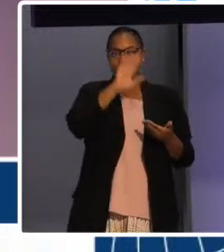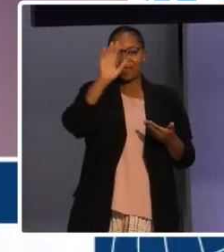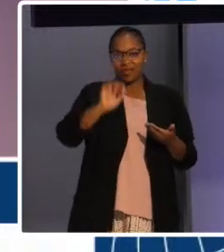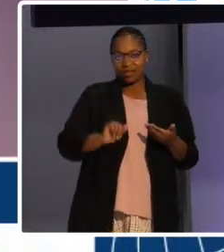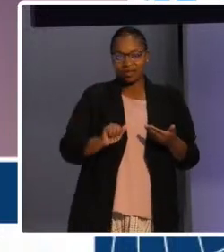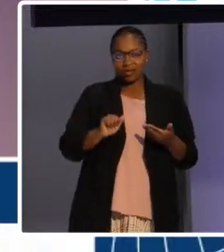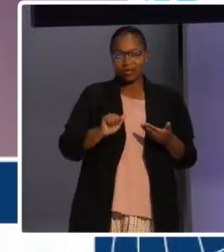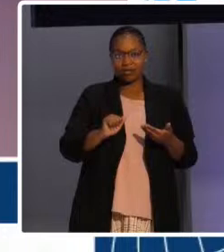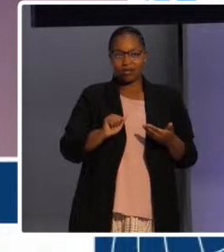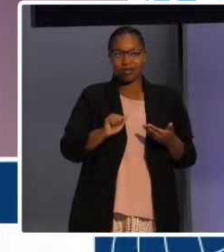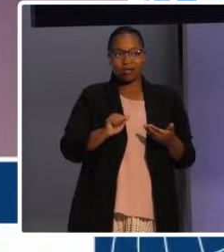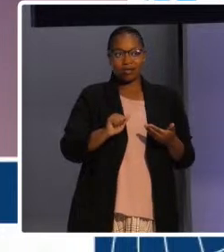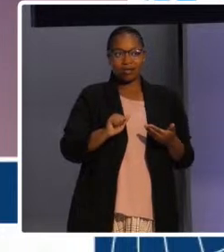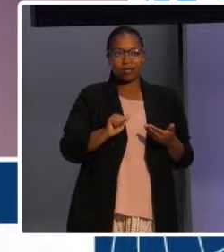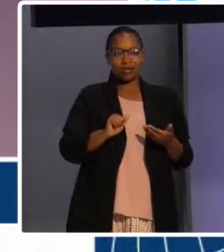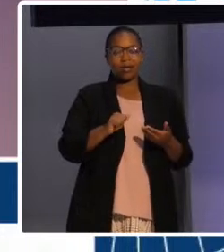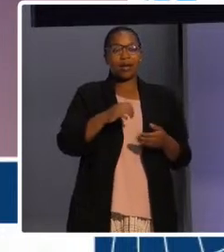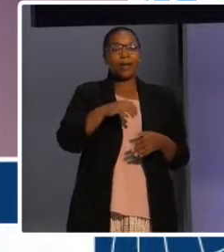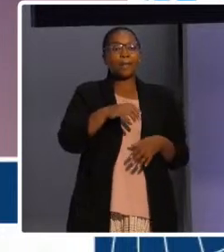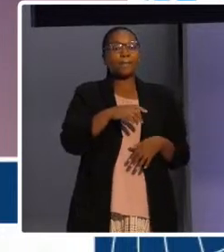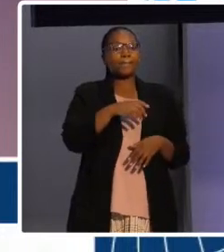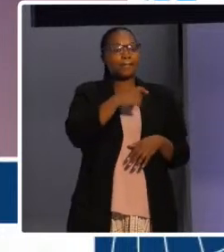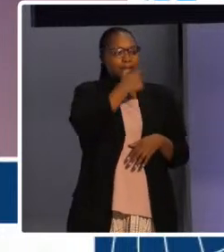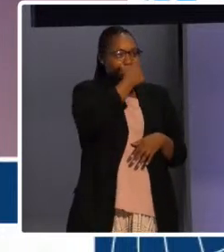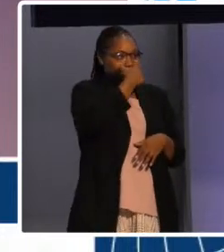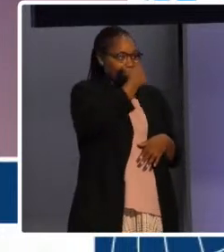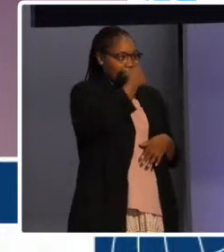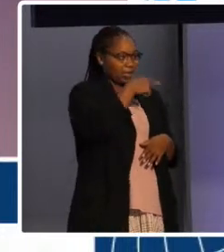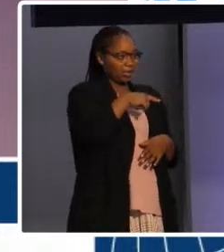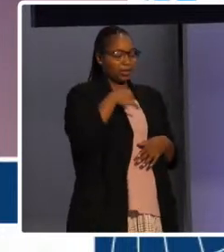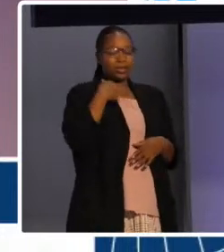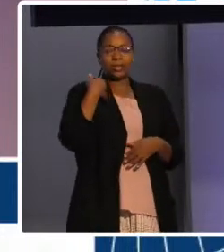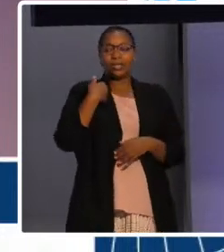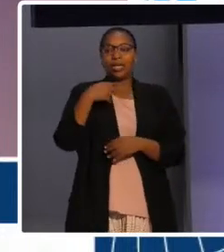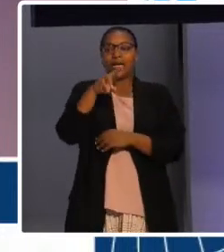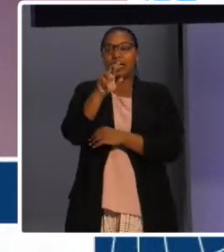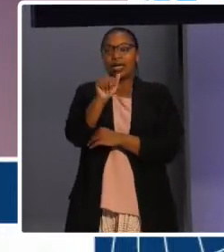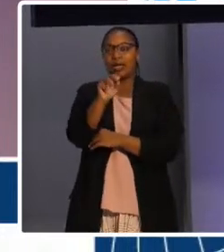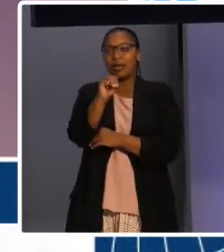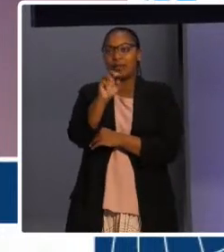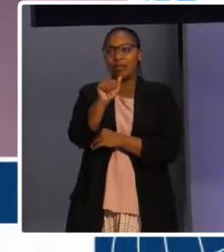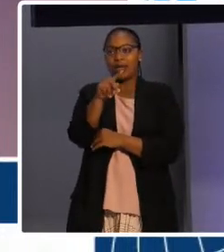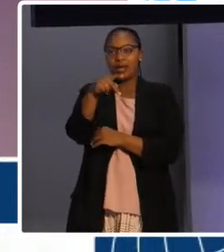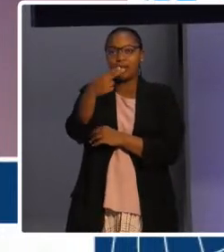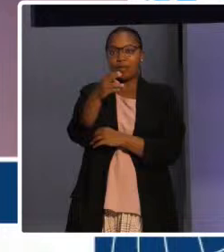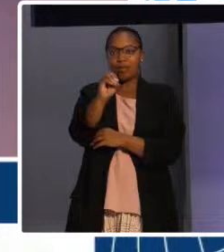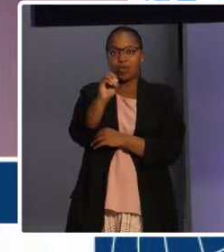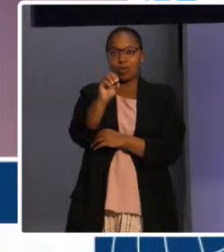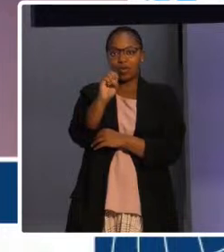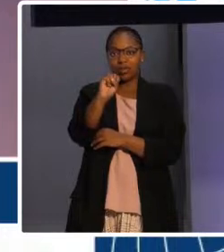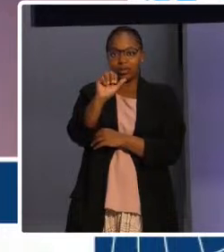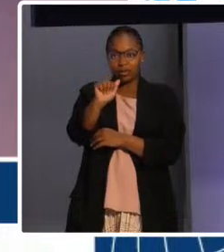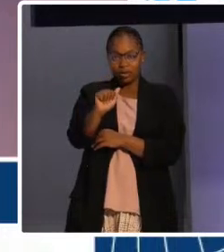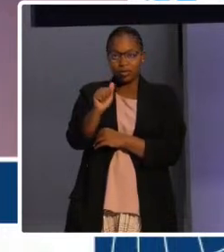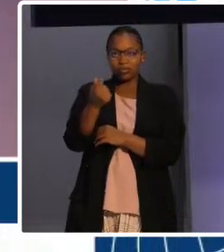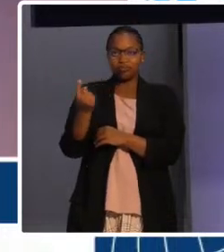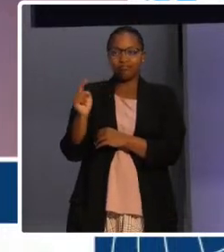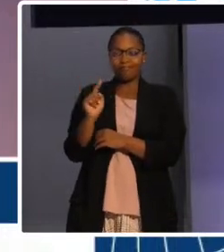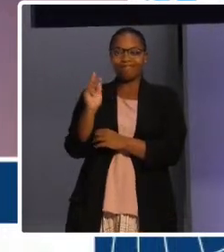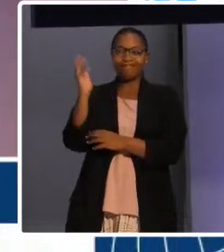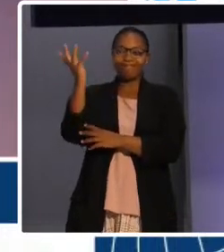Excellency, President Cyril Matamela Ramaphosa, to address you